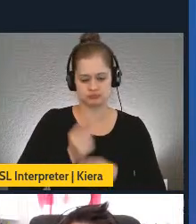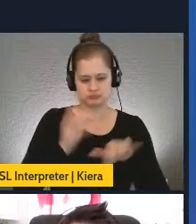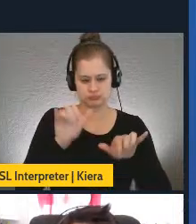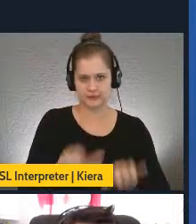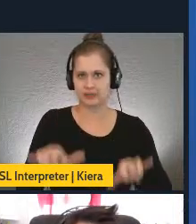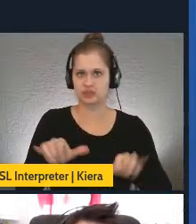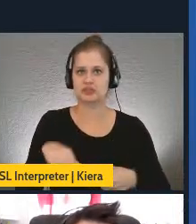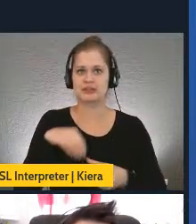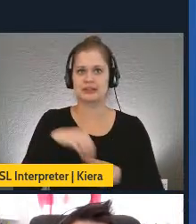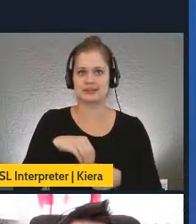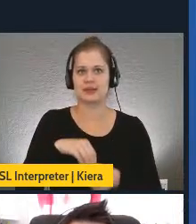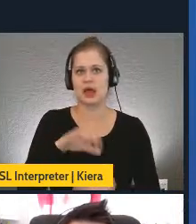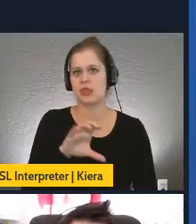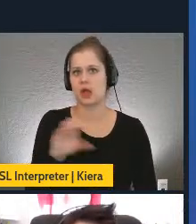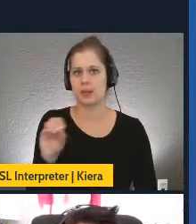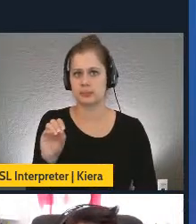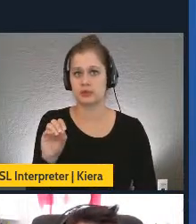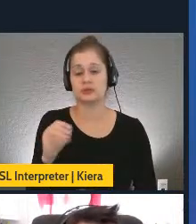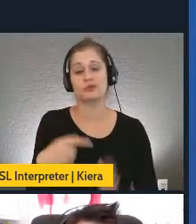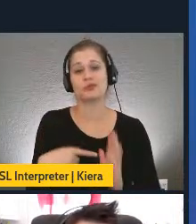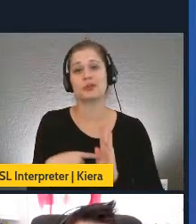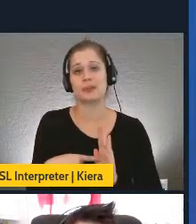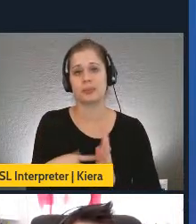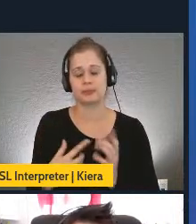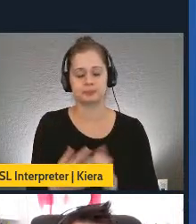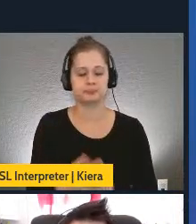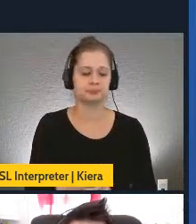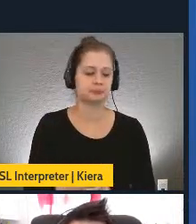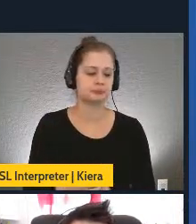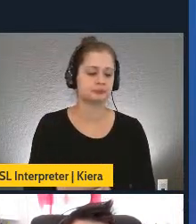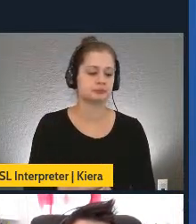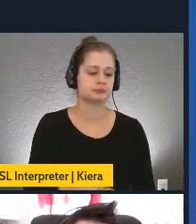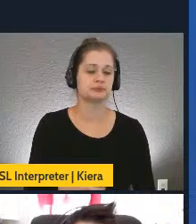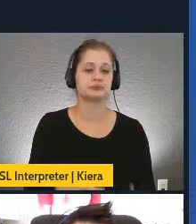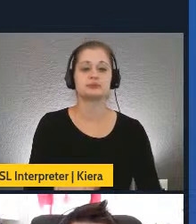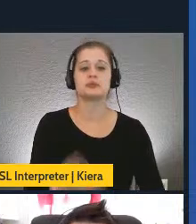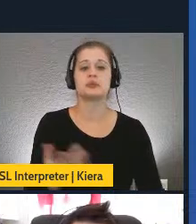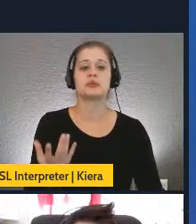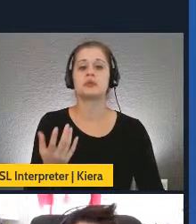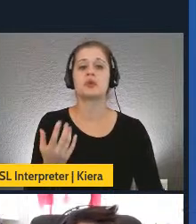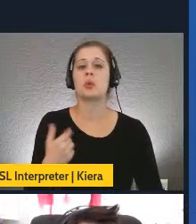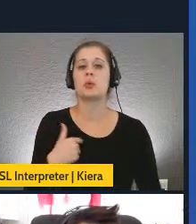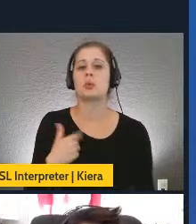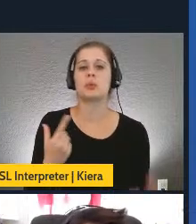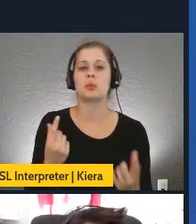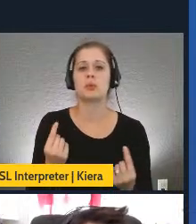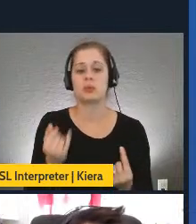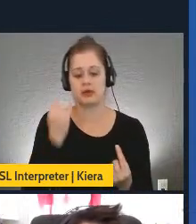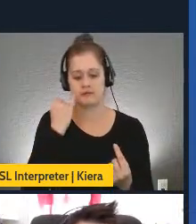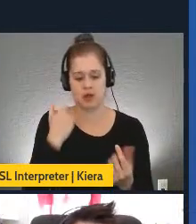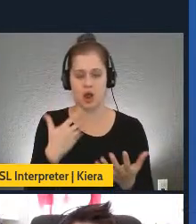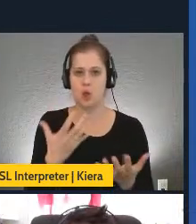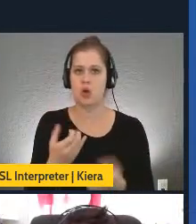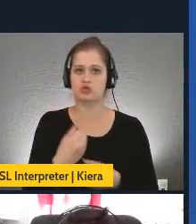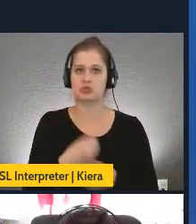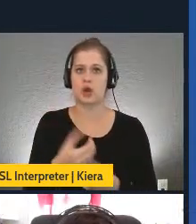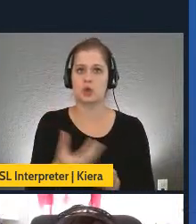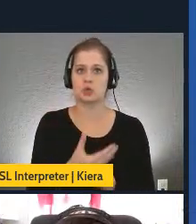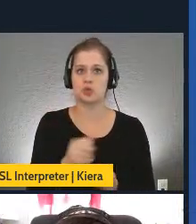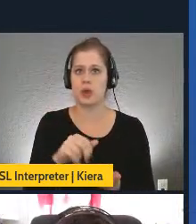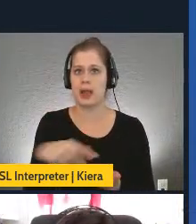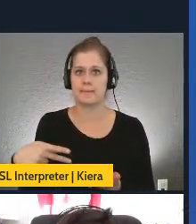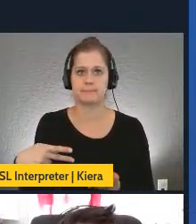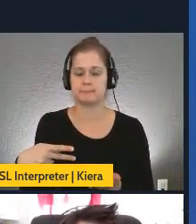inside the company. So, for example, if I'm a new joiner, where do I look if I want to create a new app? There is no golden